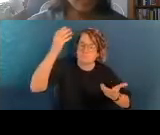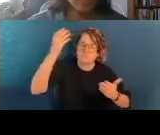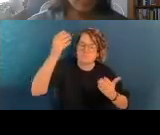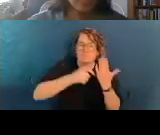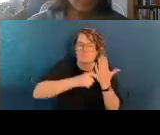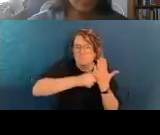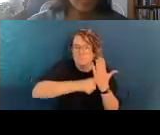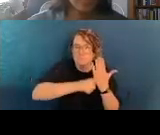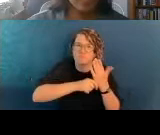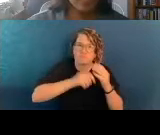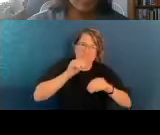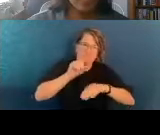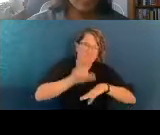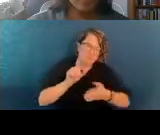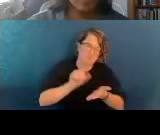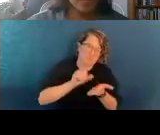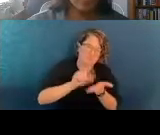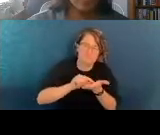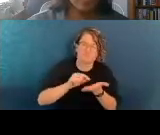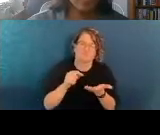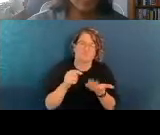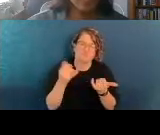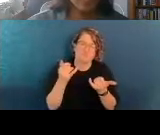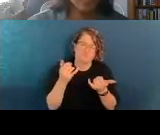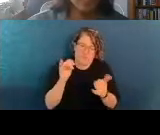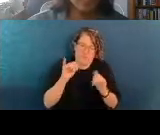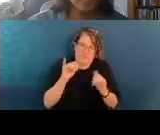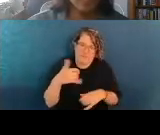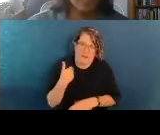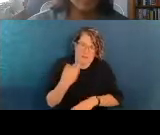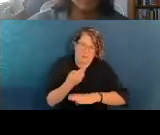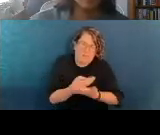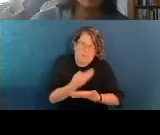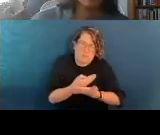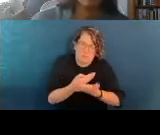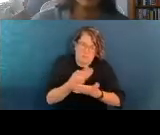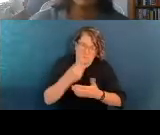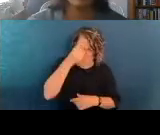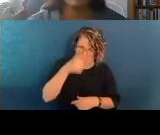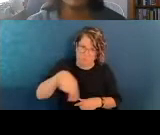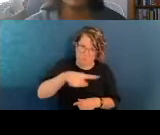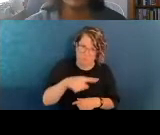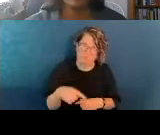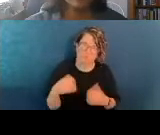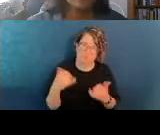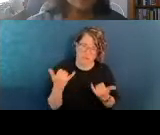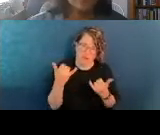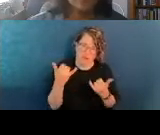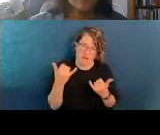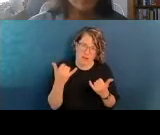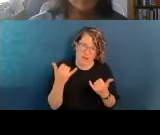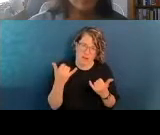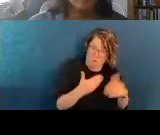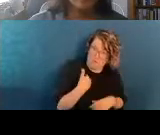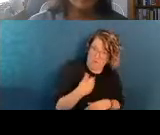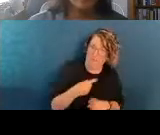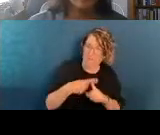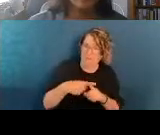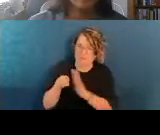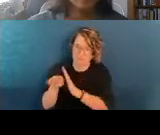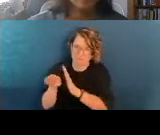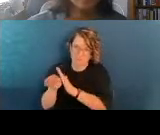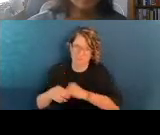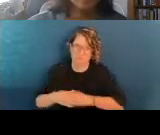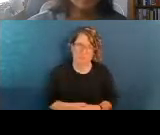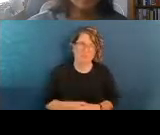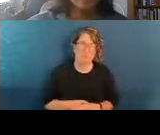development. So as we're aware, many factors influence